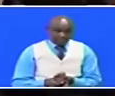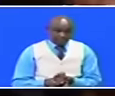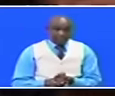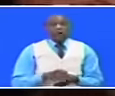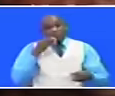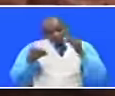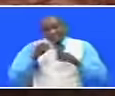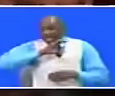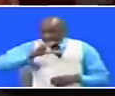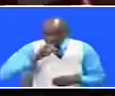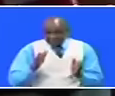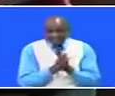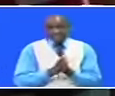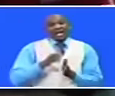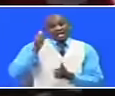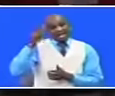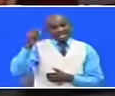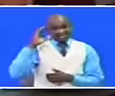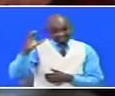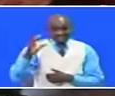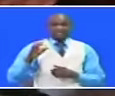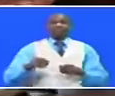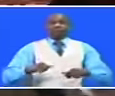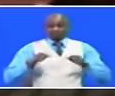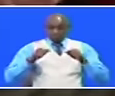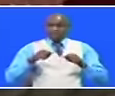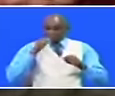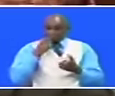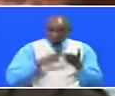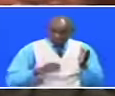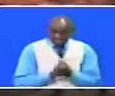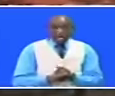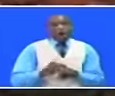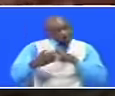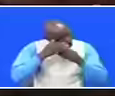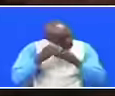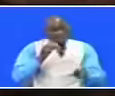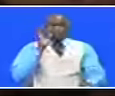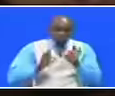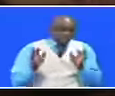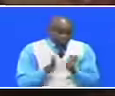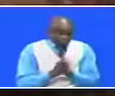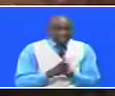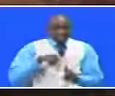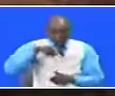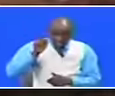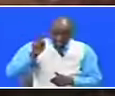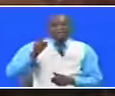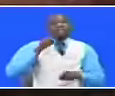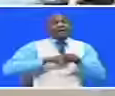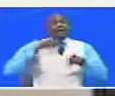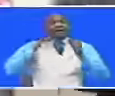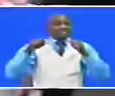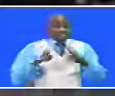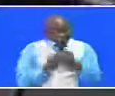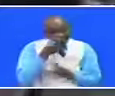In Busia County, Amani National Congress returning officer Silas Masika survived lynching after the party's nomination exercise in